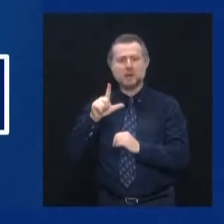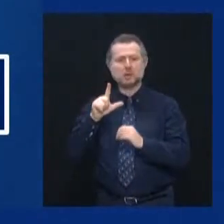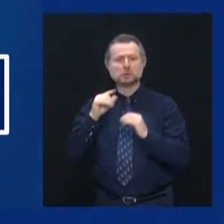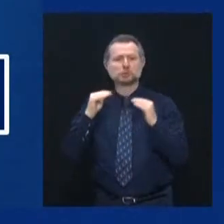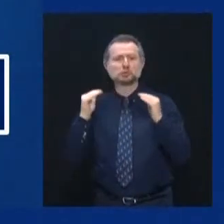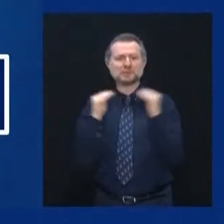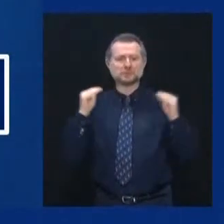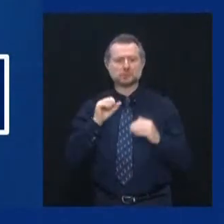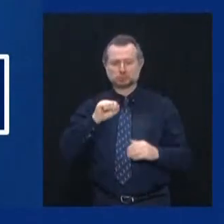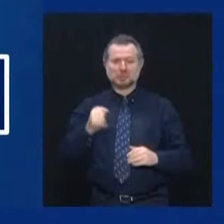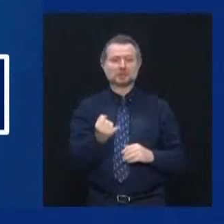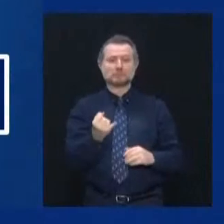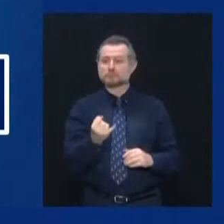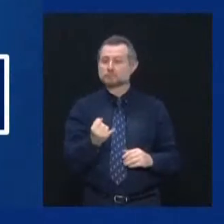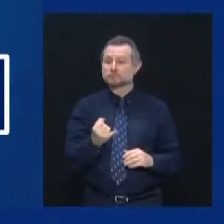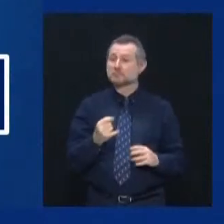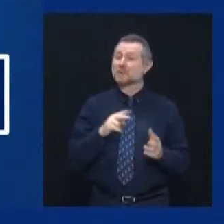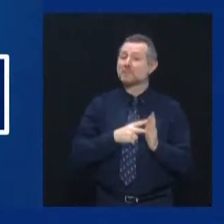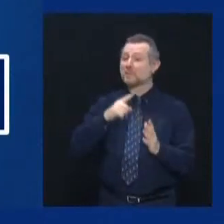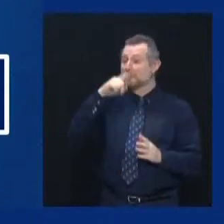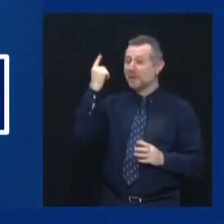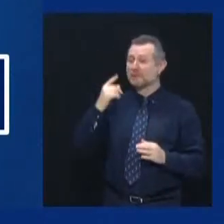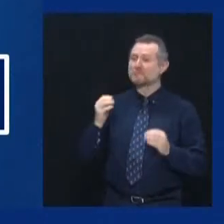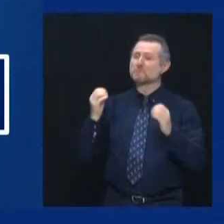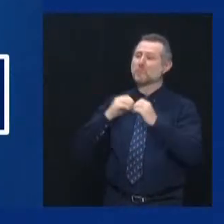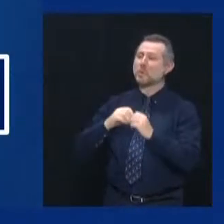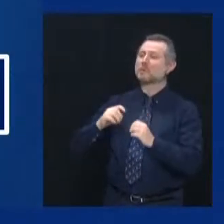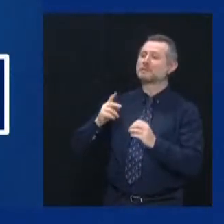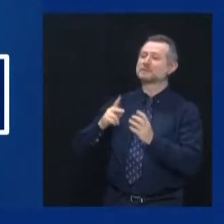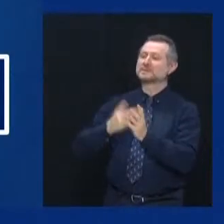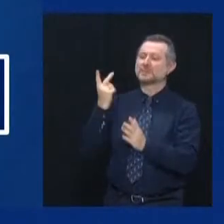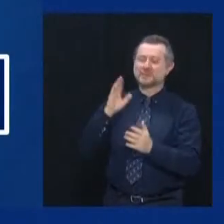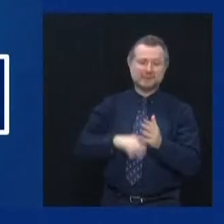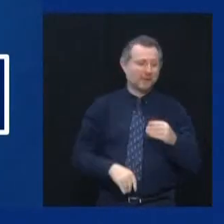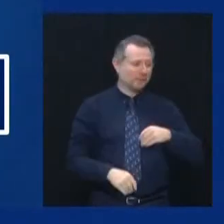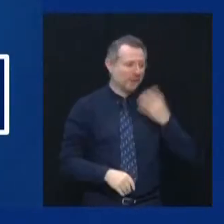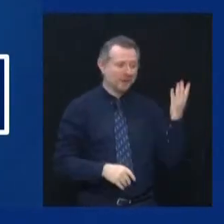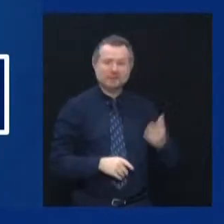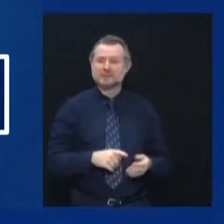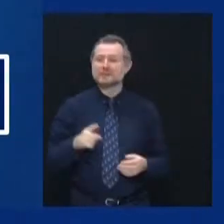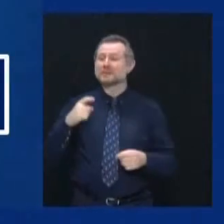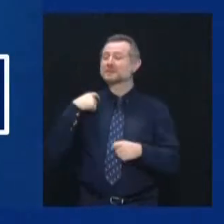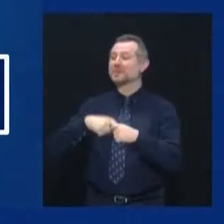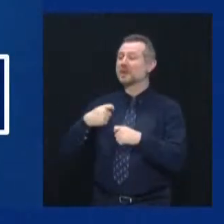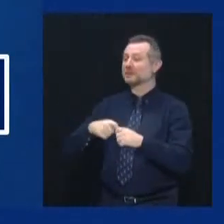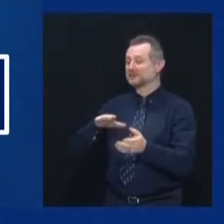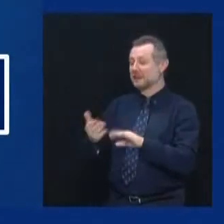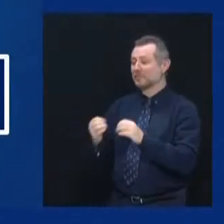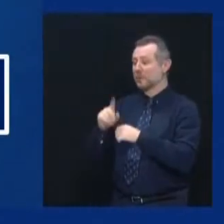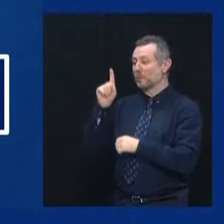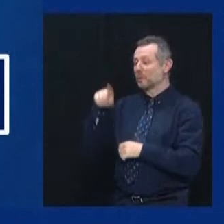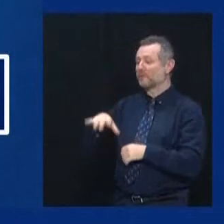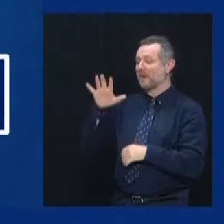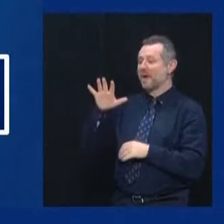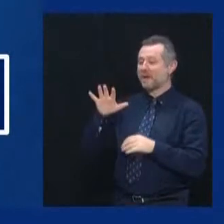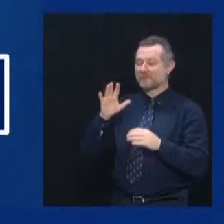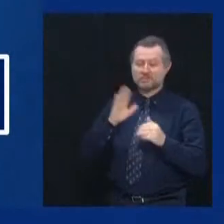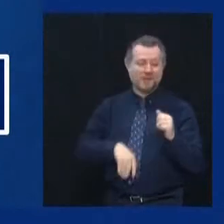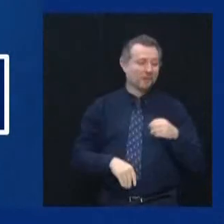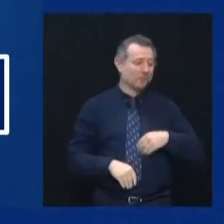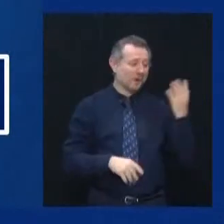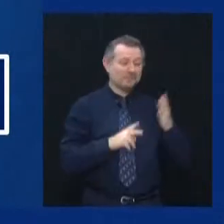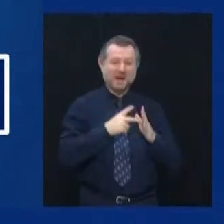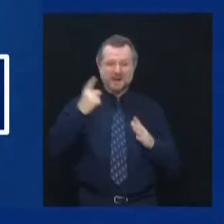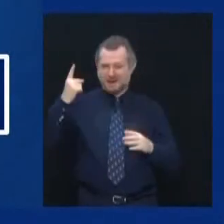whites. Latinos died at 1.5 times the rate of whites. The infection rate was higher in poor